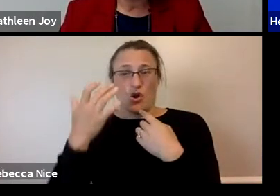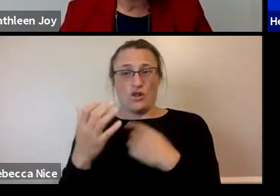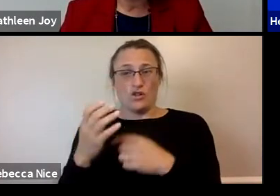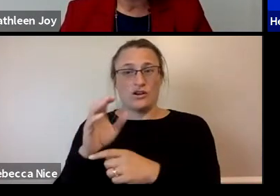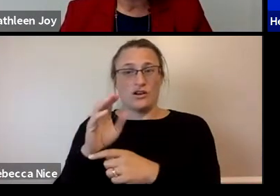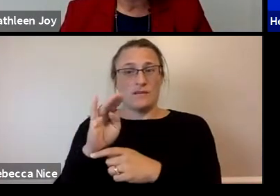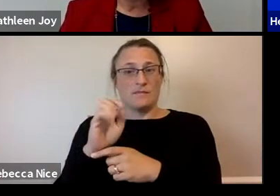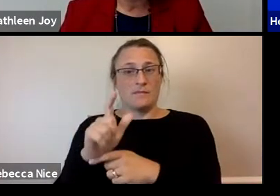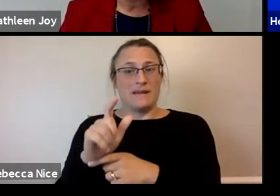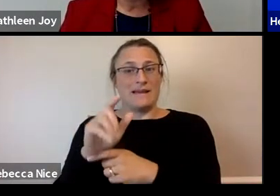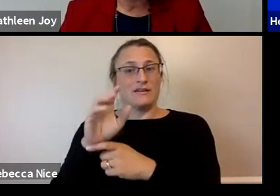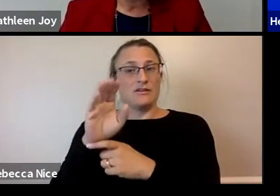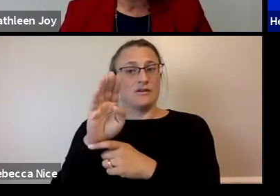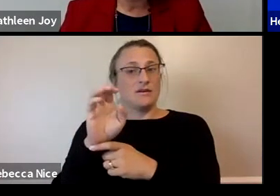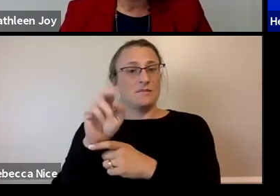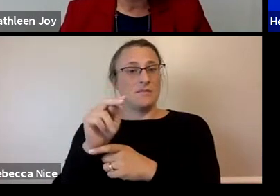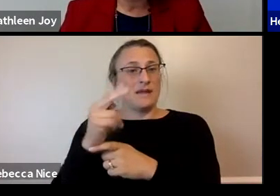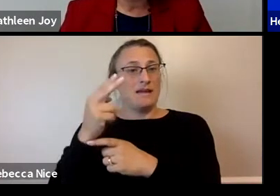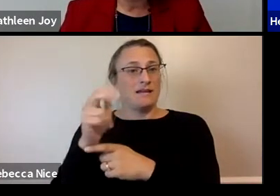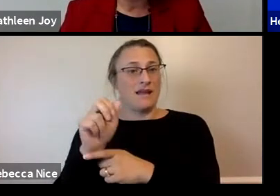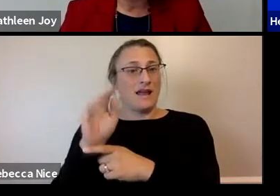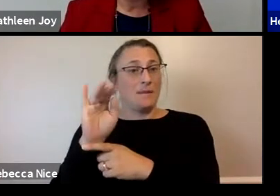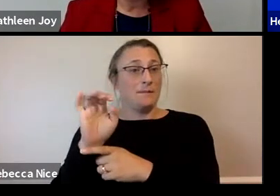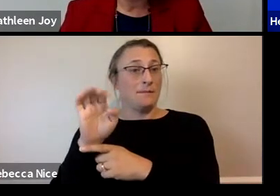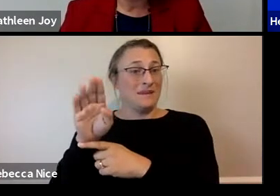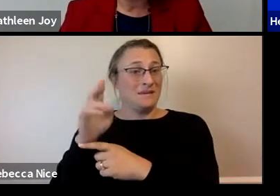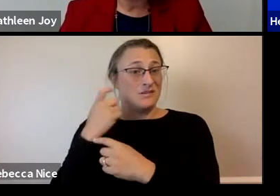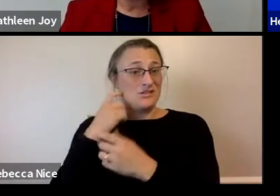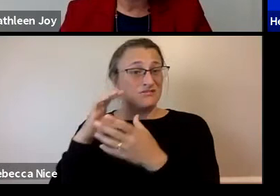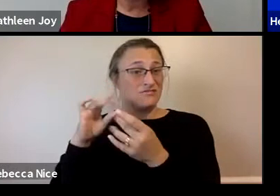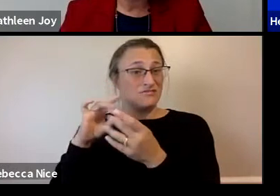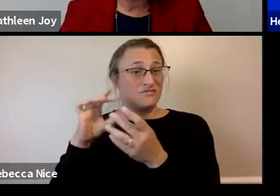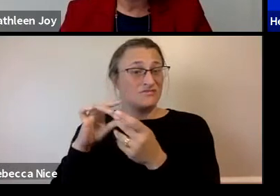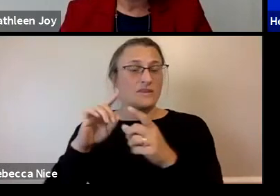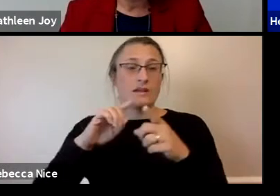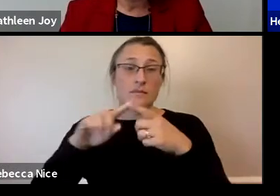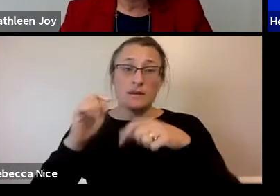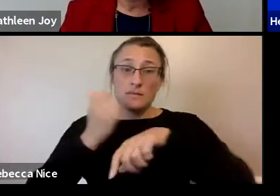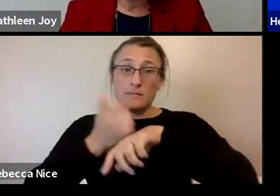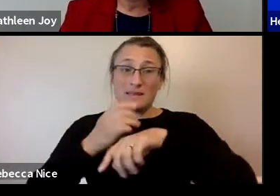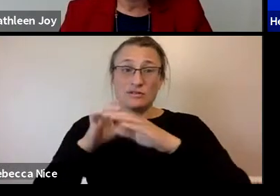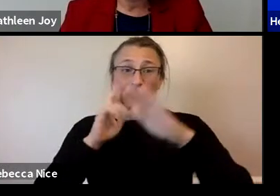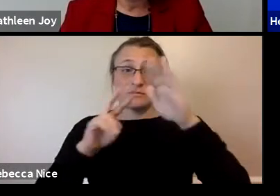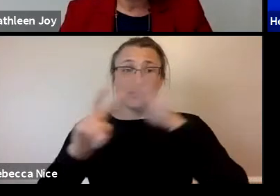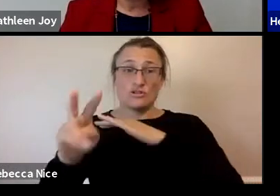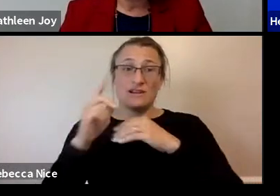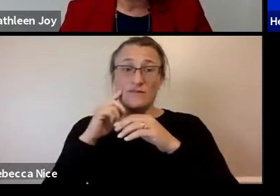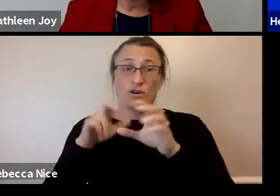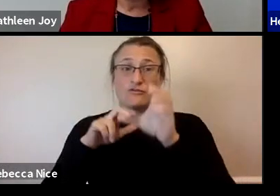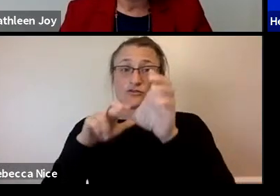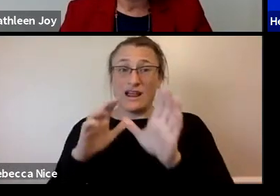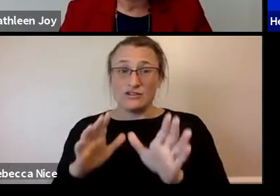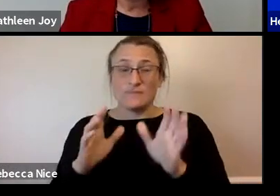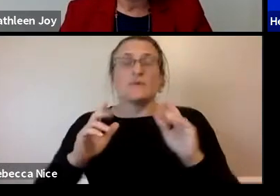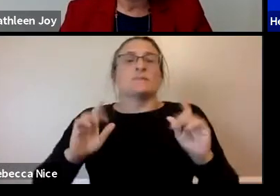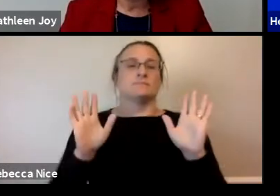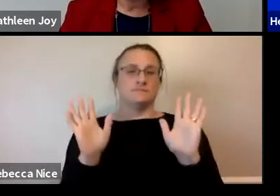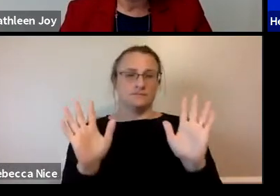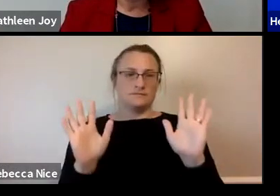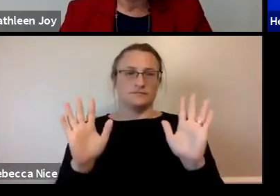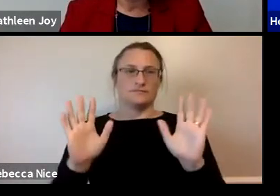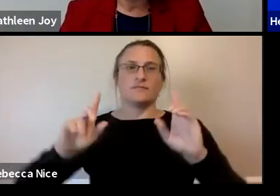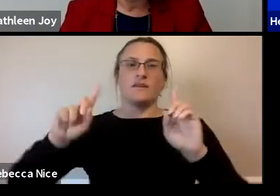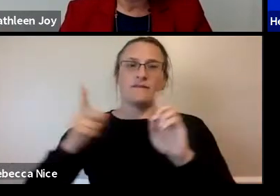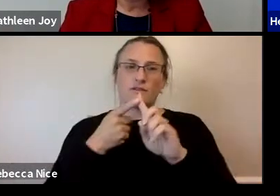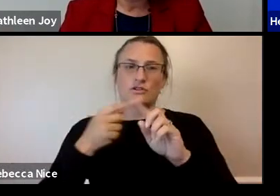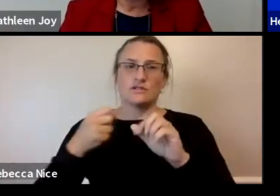was talking about, based on the projections for ridership, well, I want to actually point out that